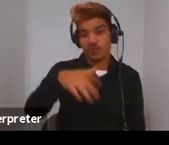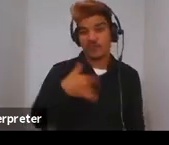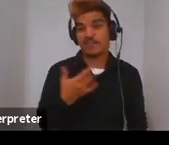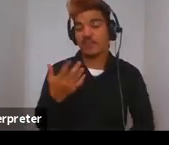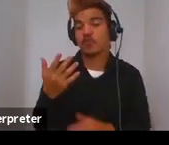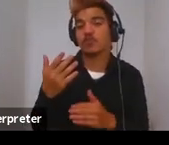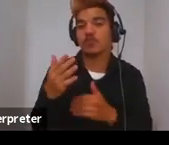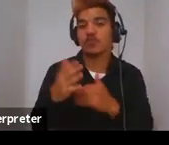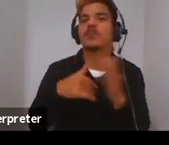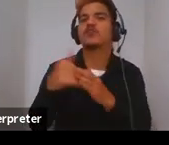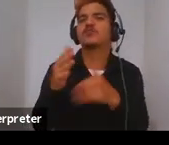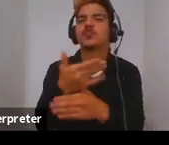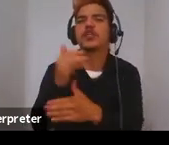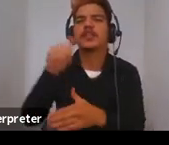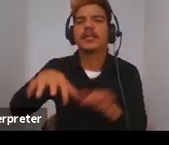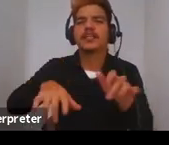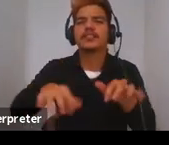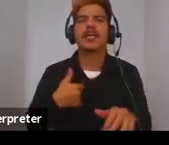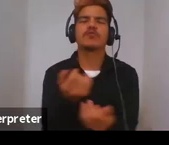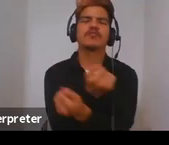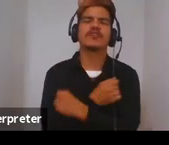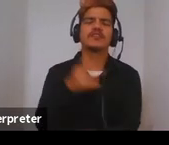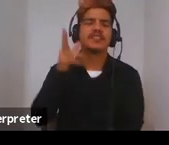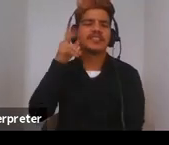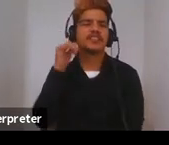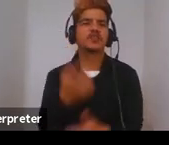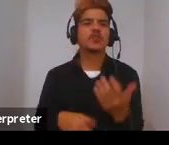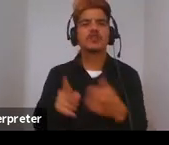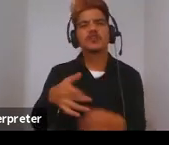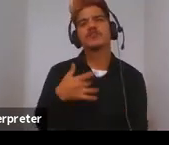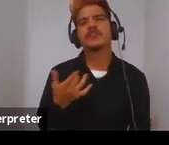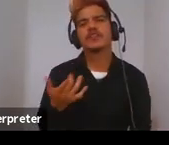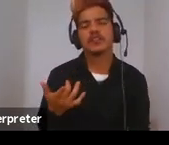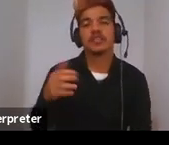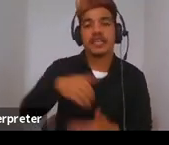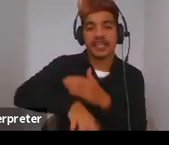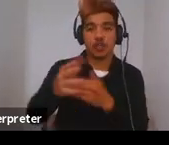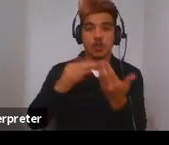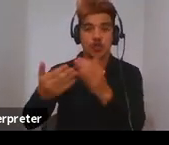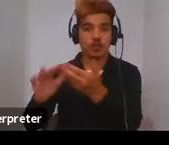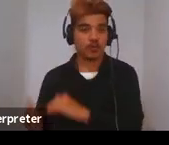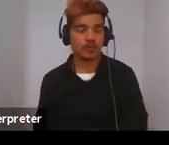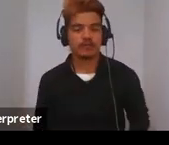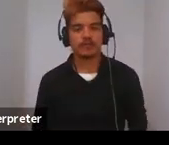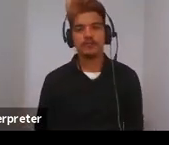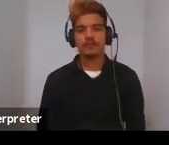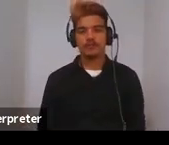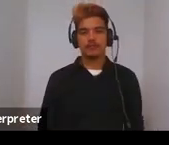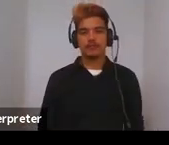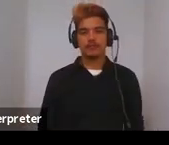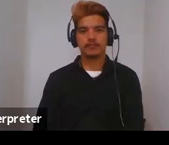that in the chat, I would love to hear what kind of terms are feeling like they resonate in your community.